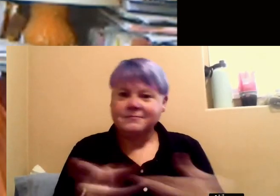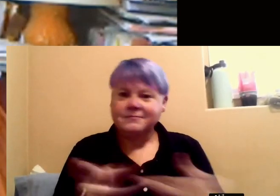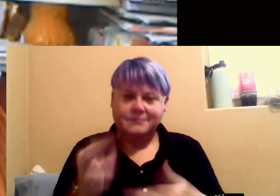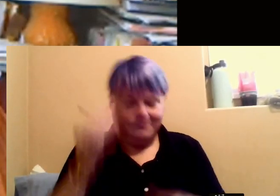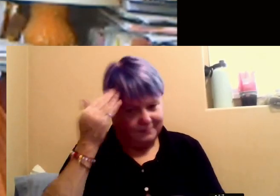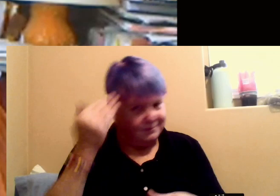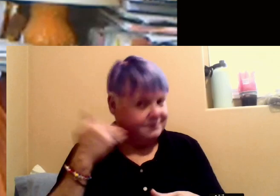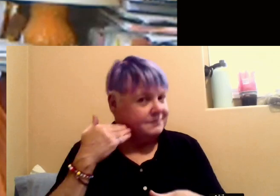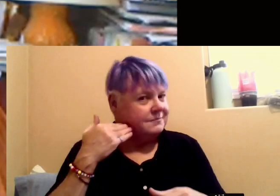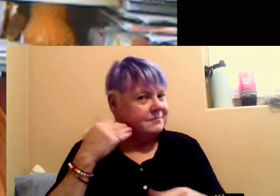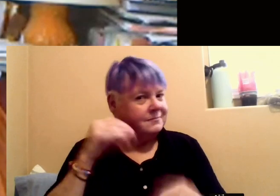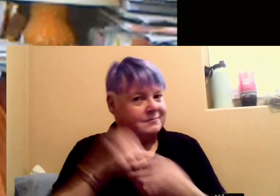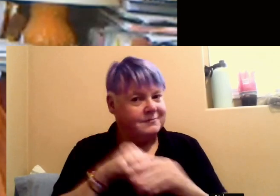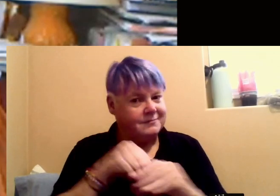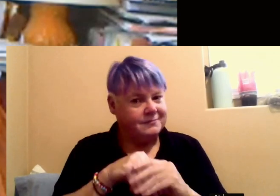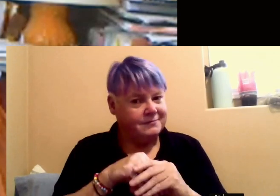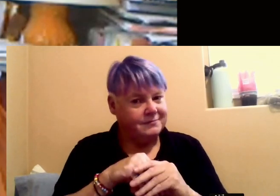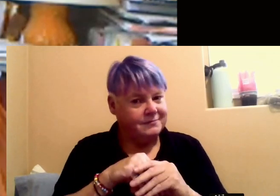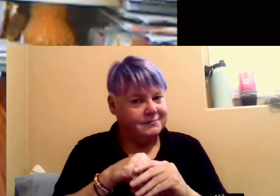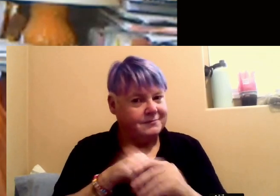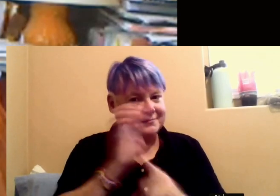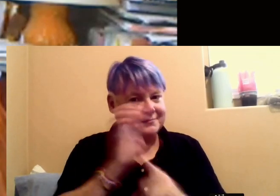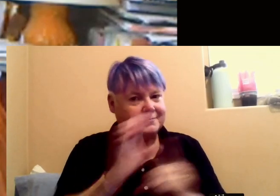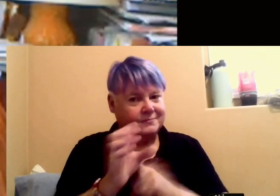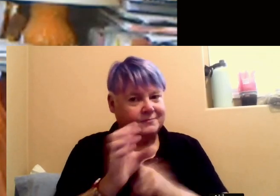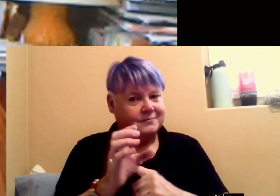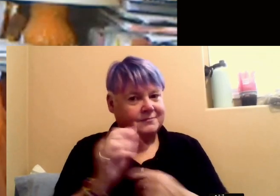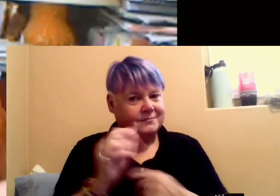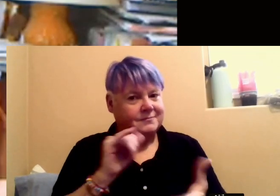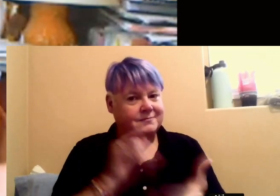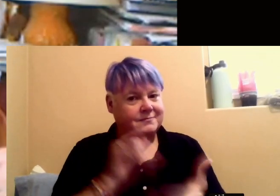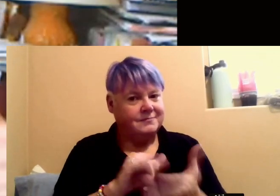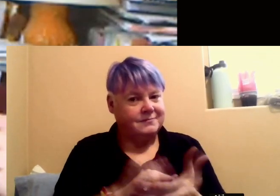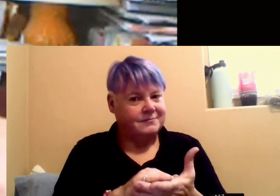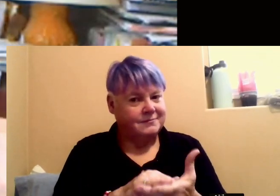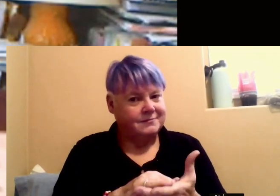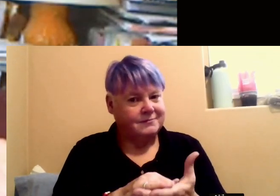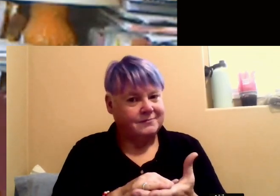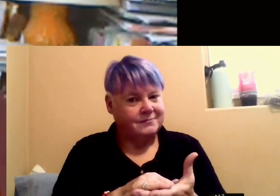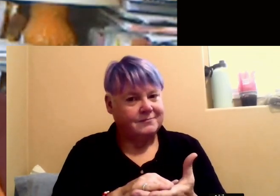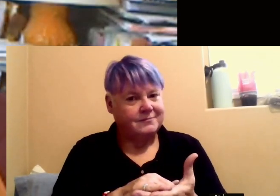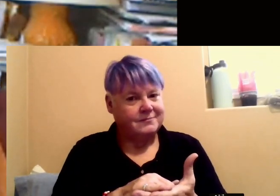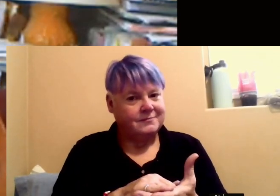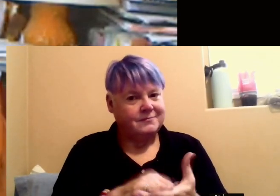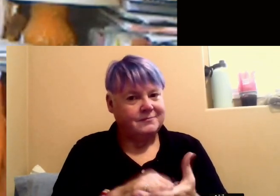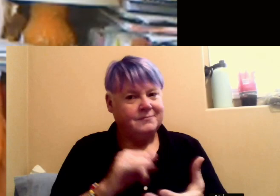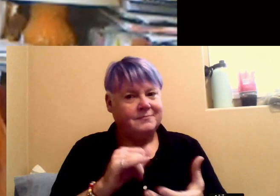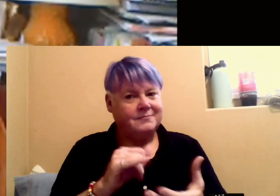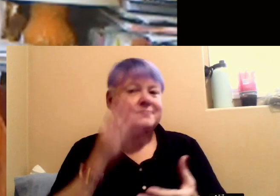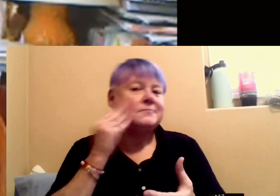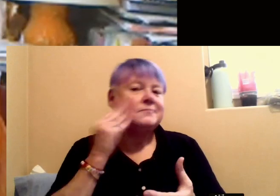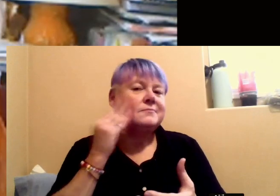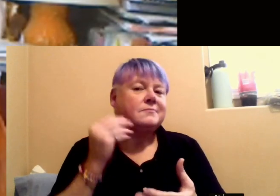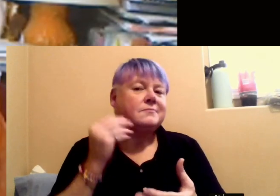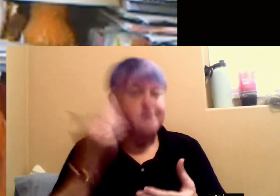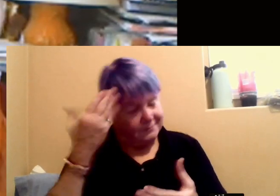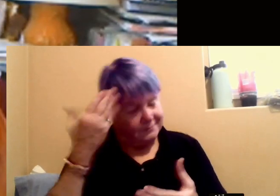head into a culture that, despite our supposedly common language and experiences, we really don't know.